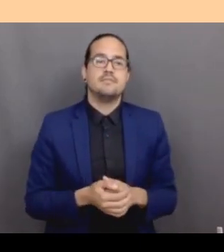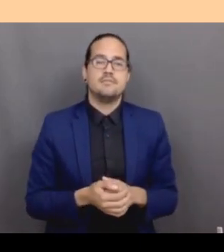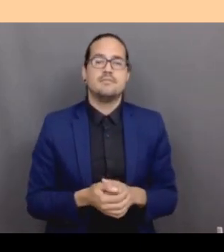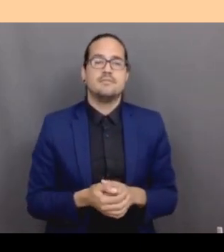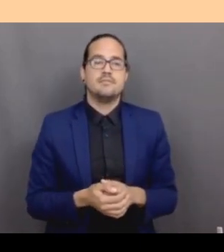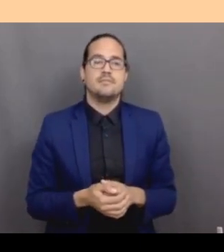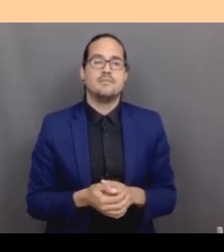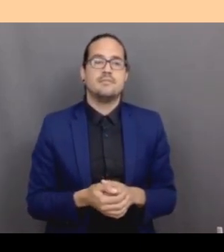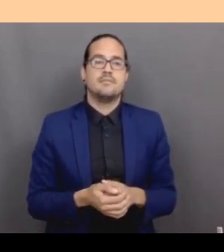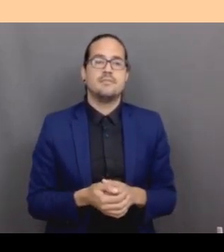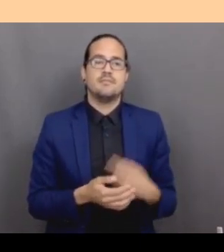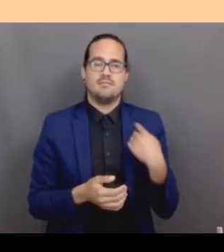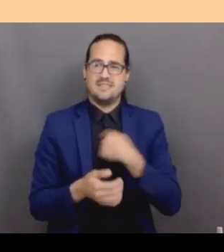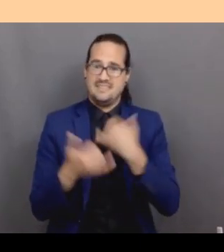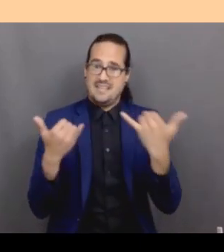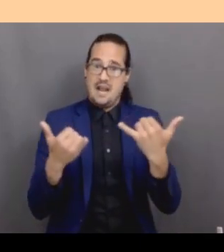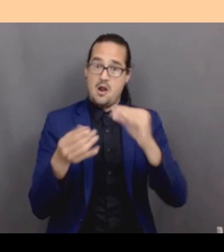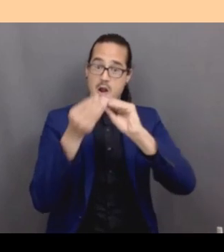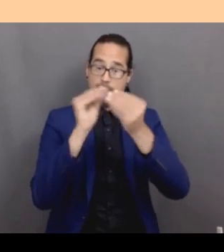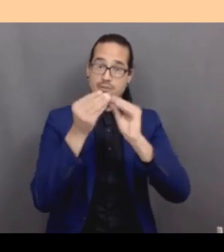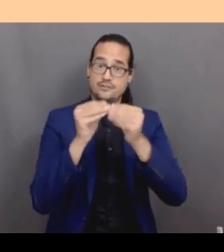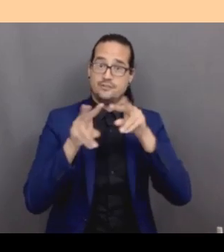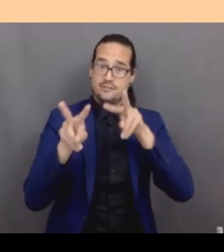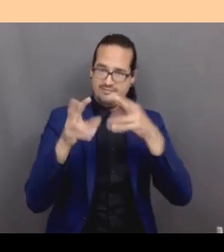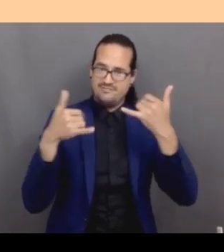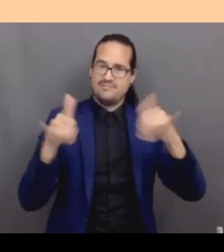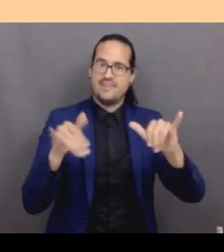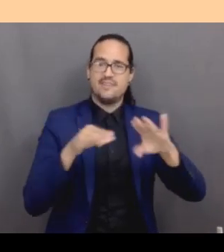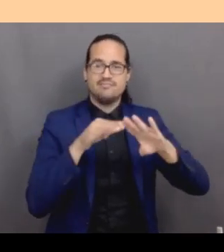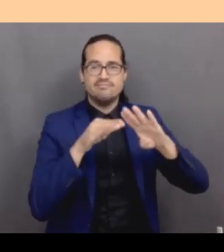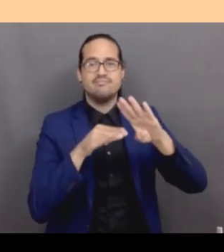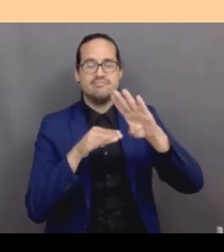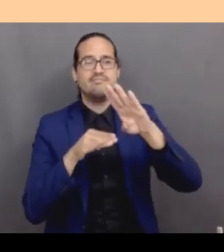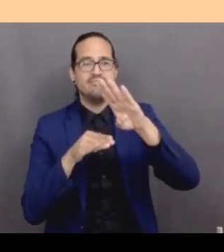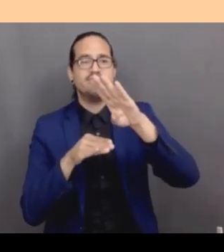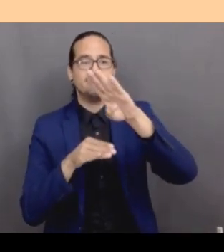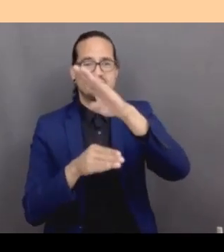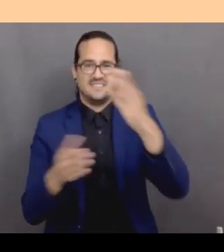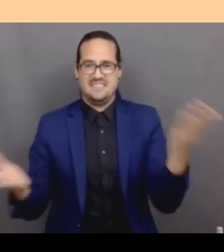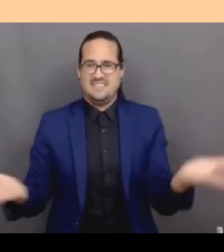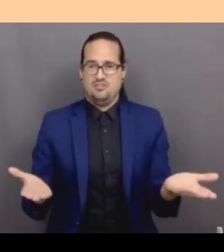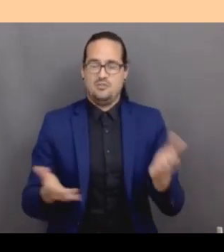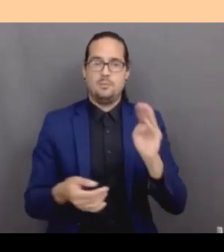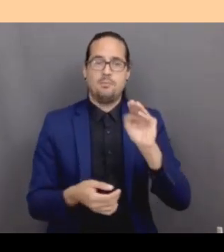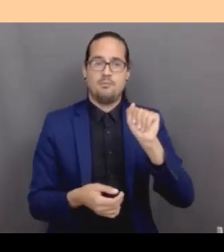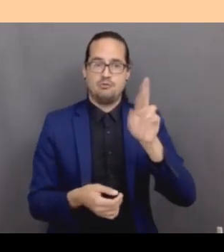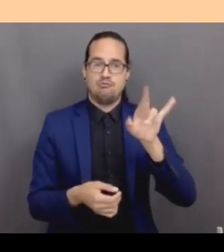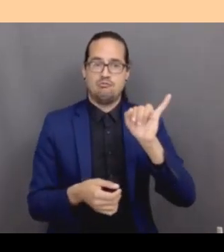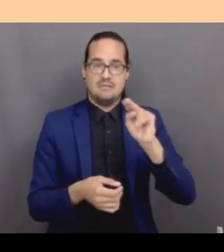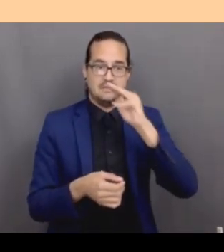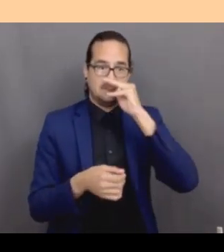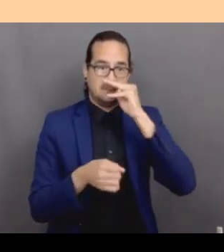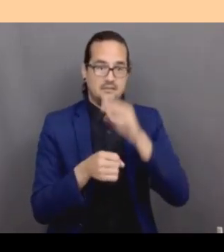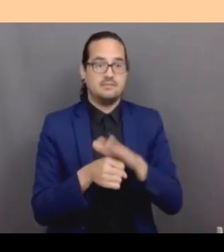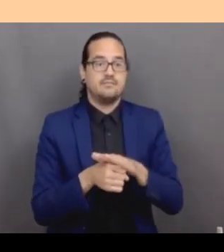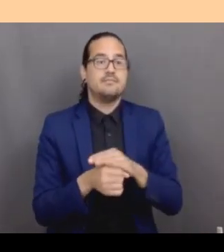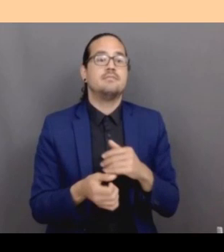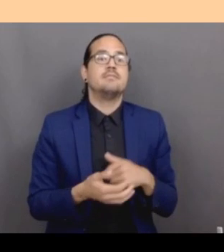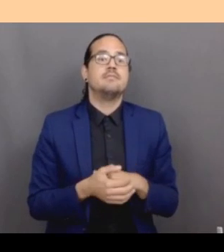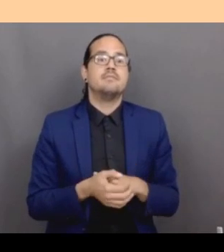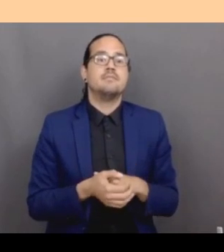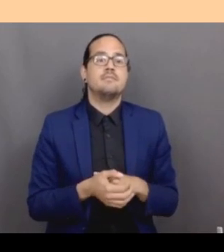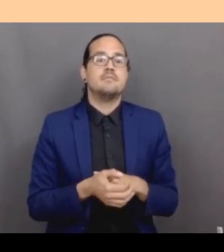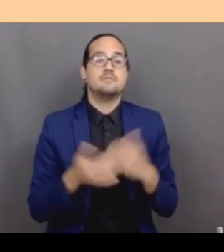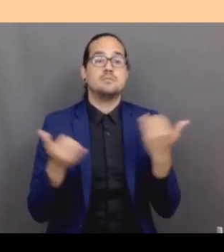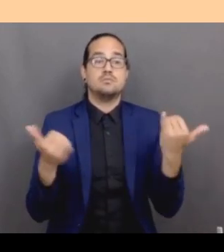county, and that's to be expected because we're testing more. This evening, we have 235 confirmed cases of COVID-19, and now we have more